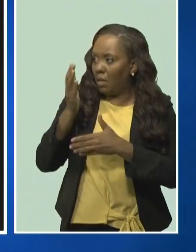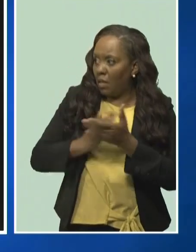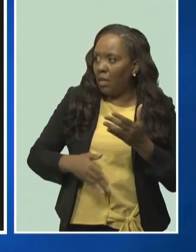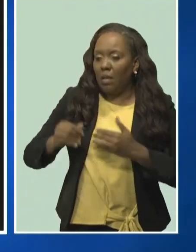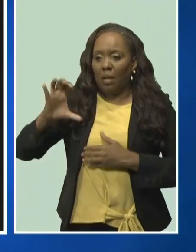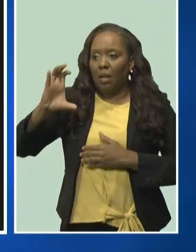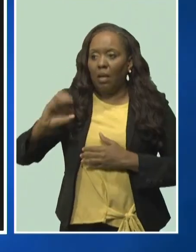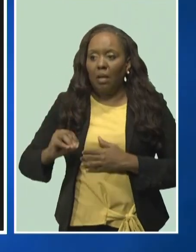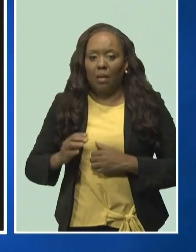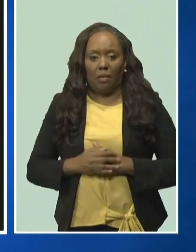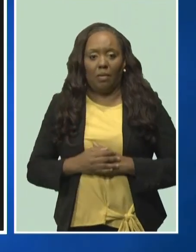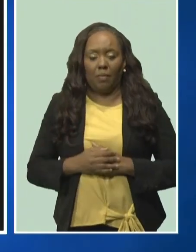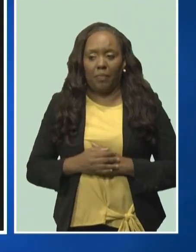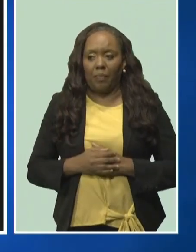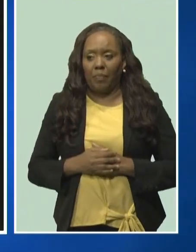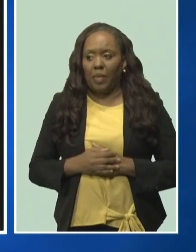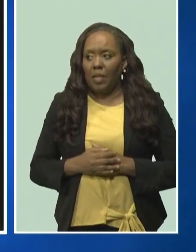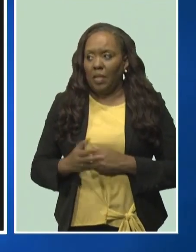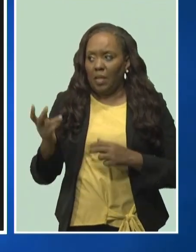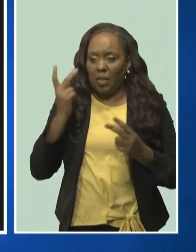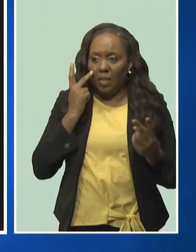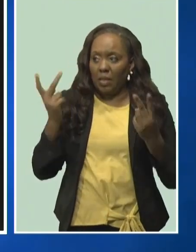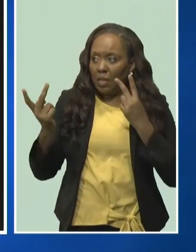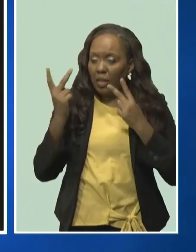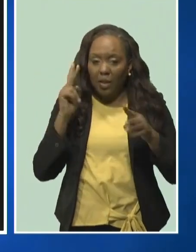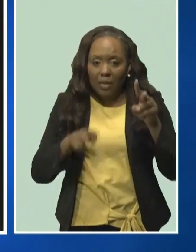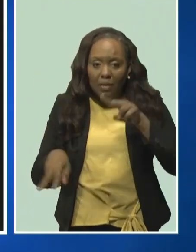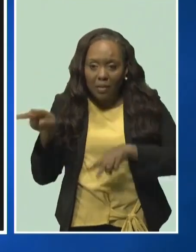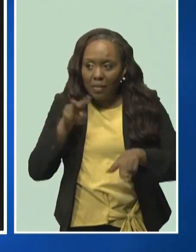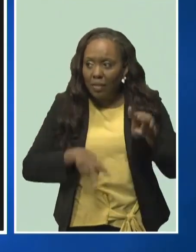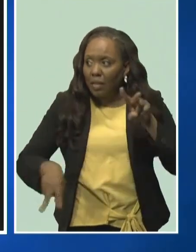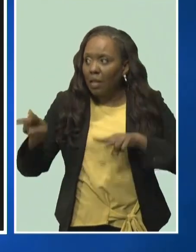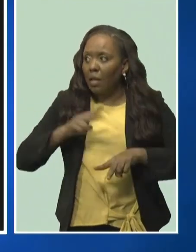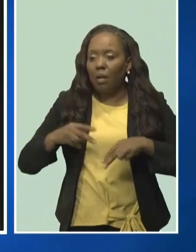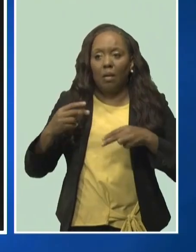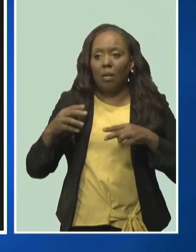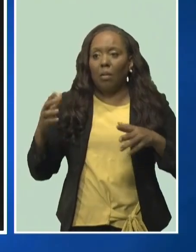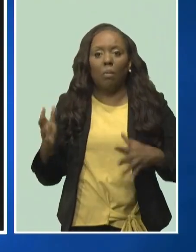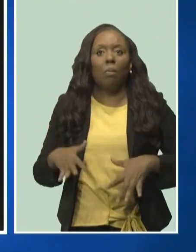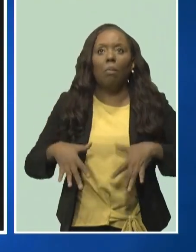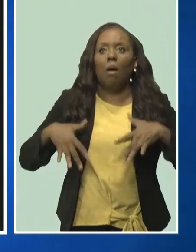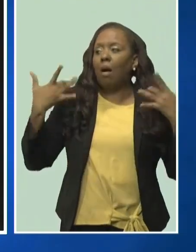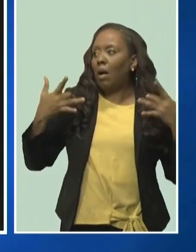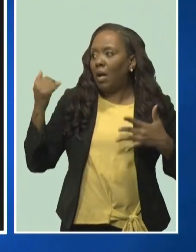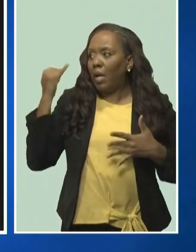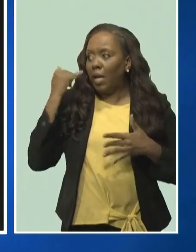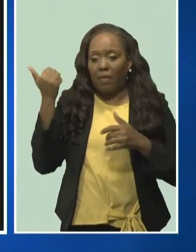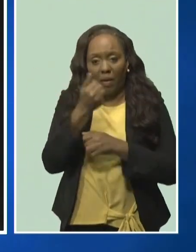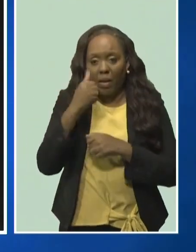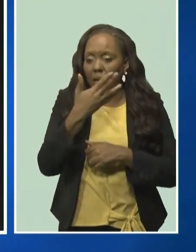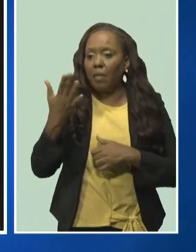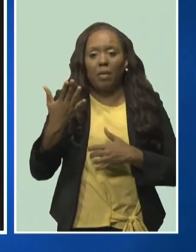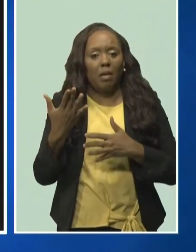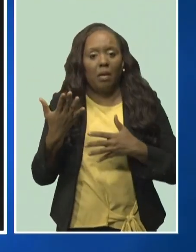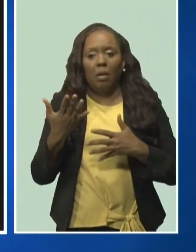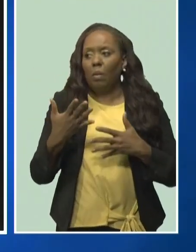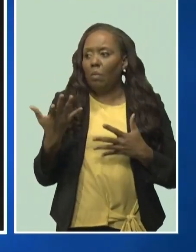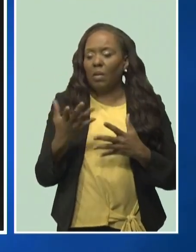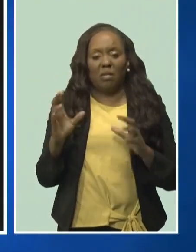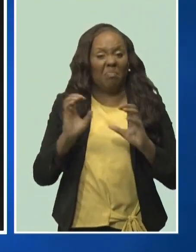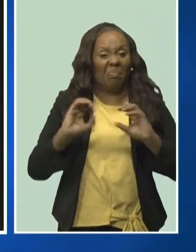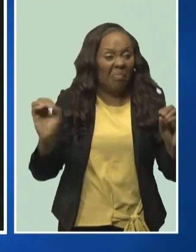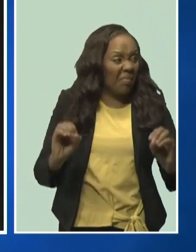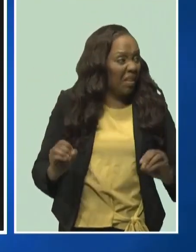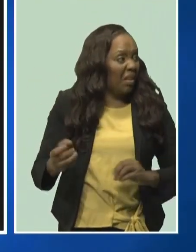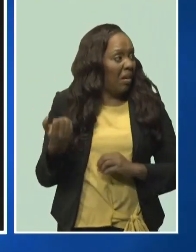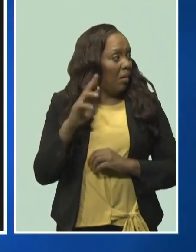at to see if what we sent out was BS or whether what we put